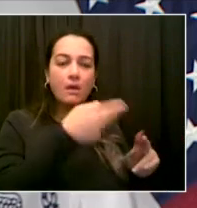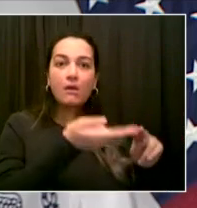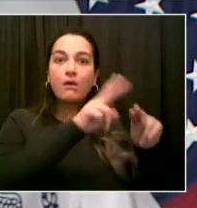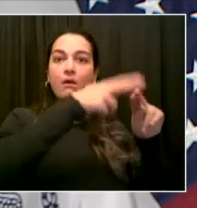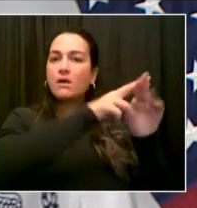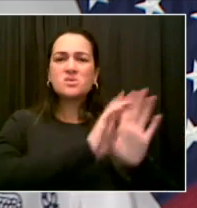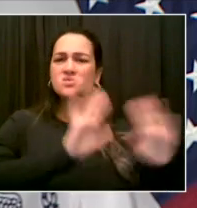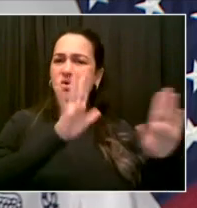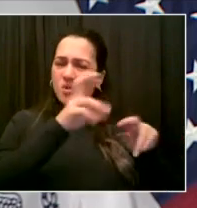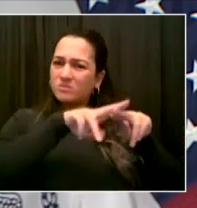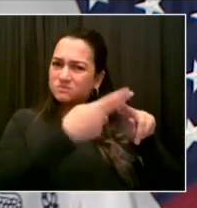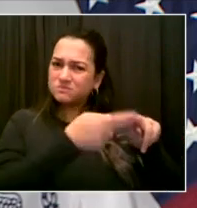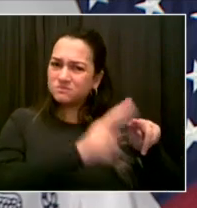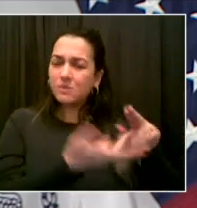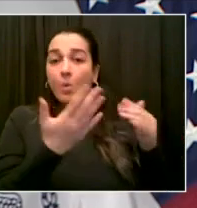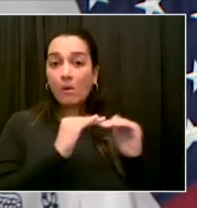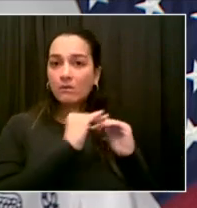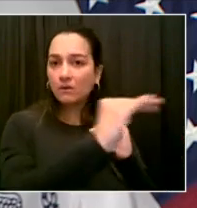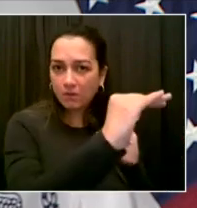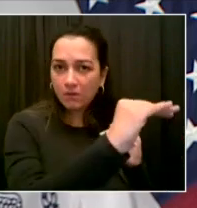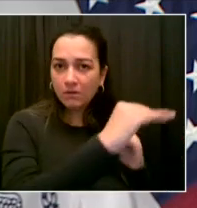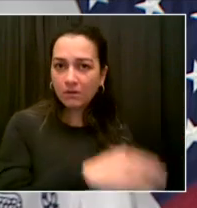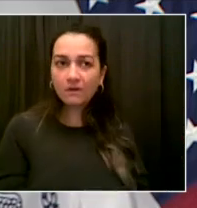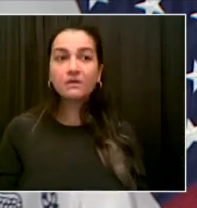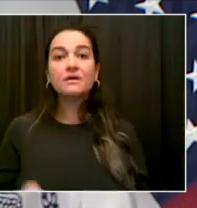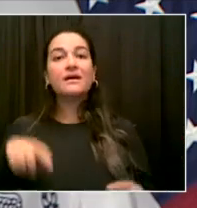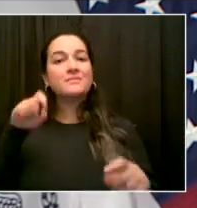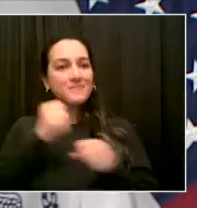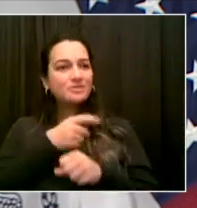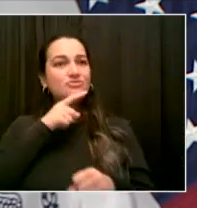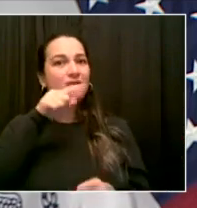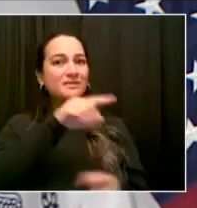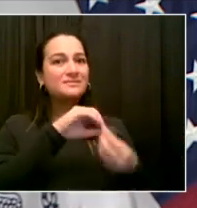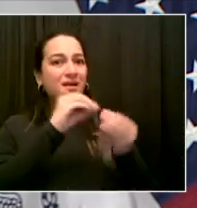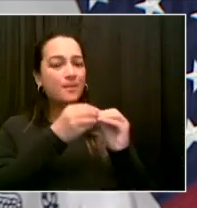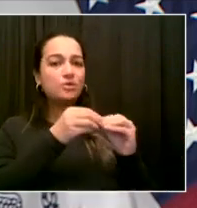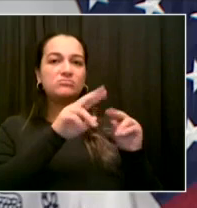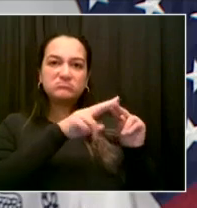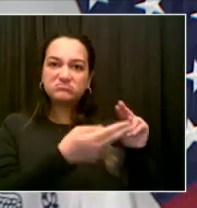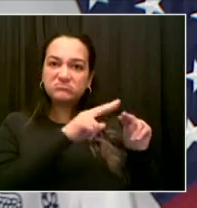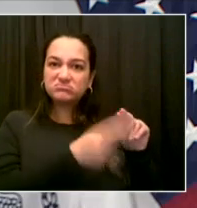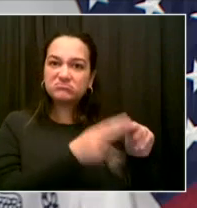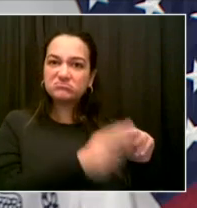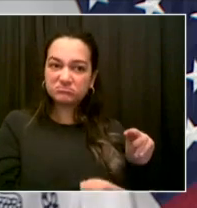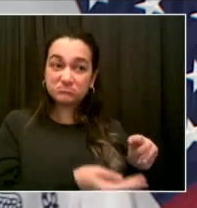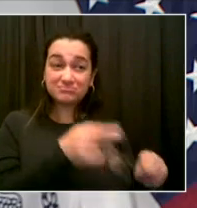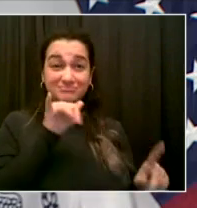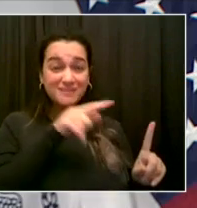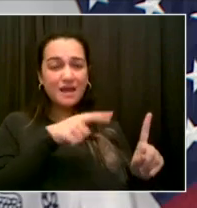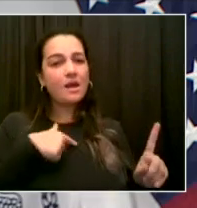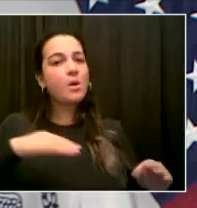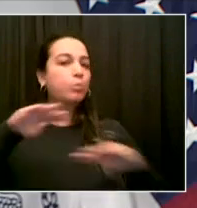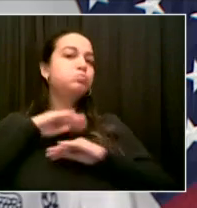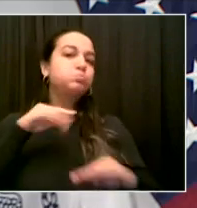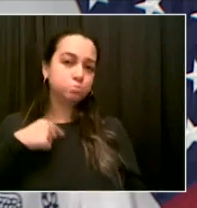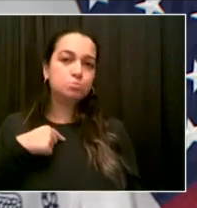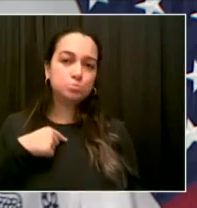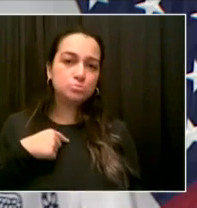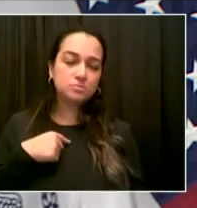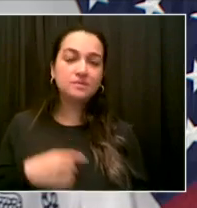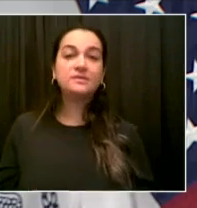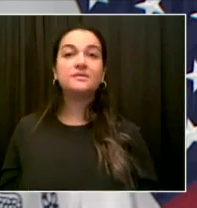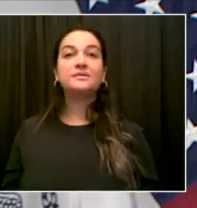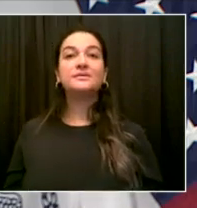million by the end of June. But I like where we are in the scheme of things, and we definitely